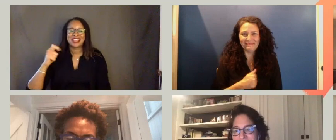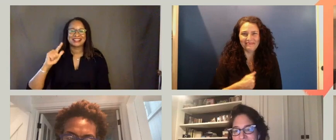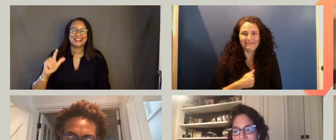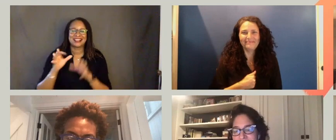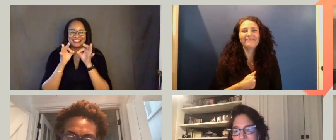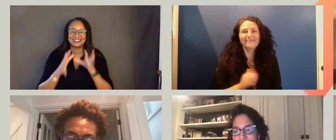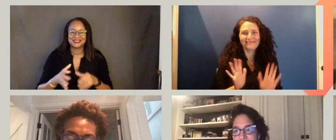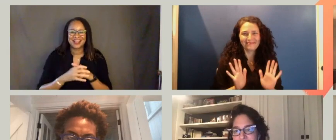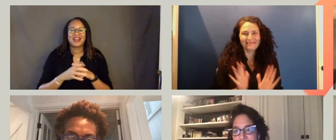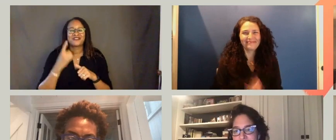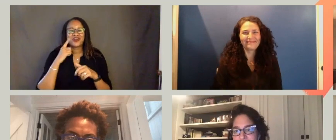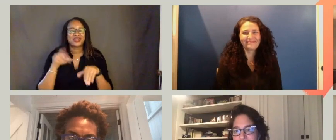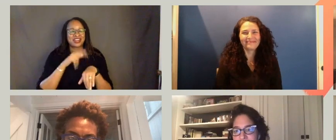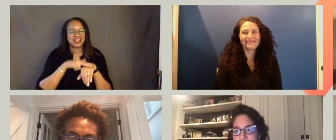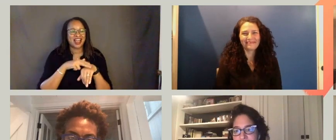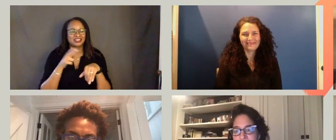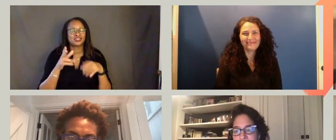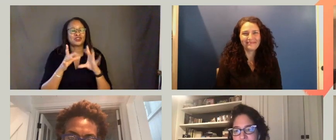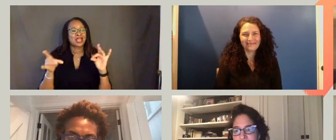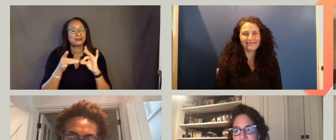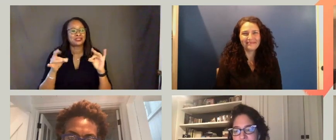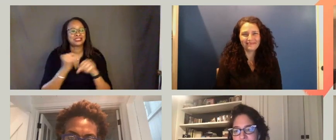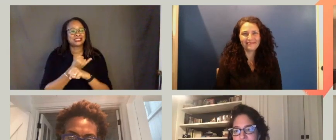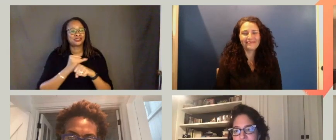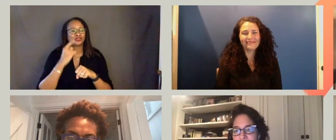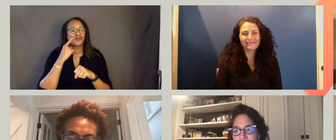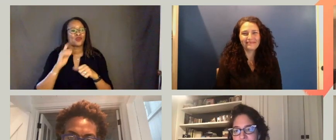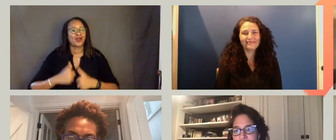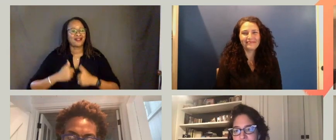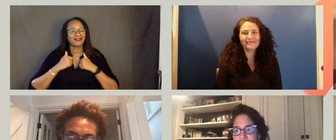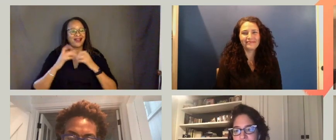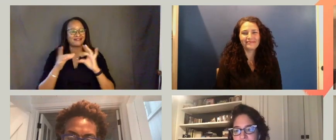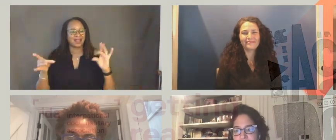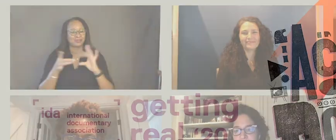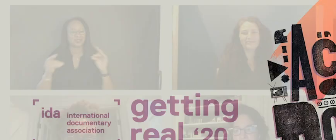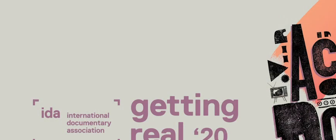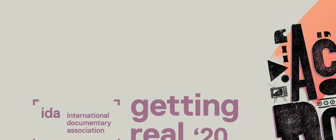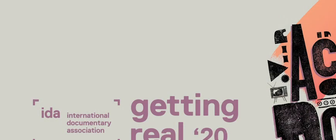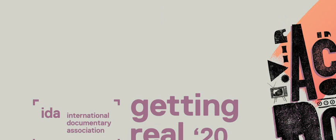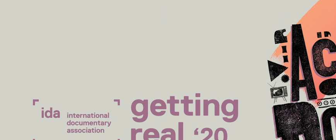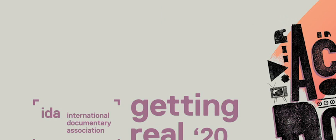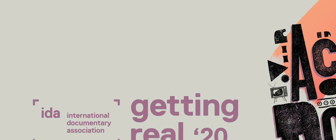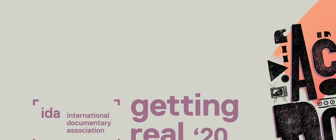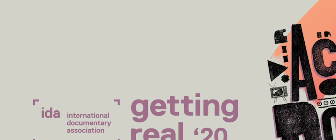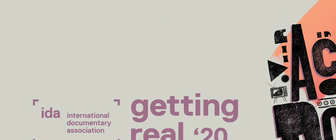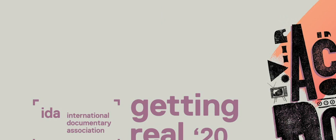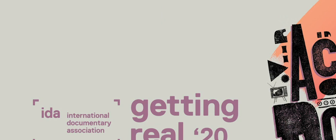and the National Captioning Institute for live captioning. Thank you so much.